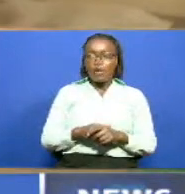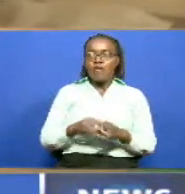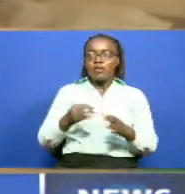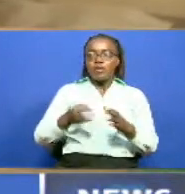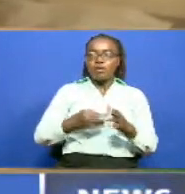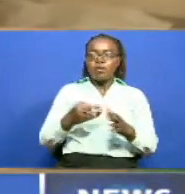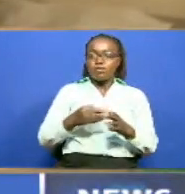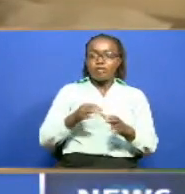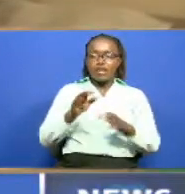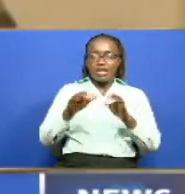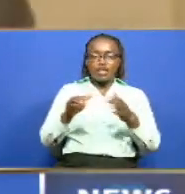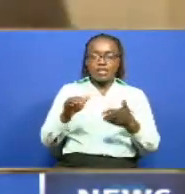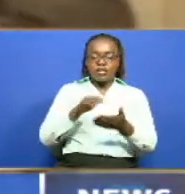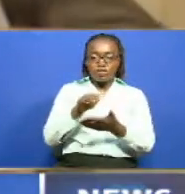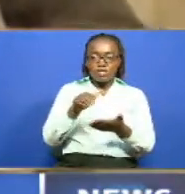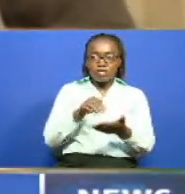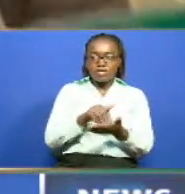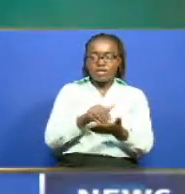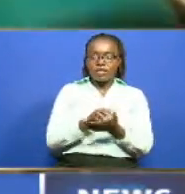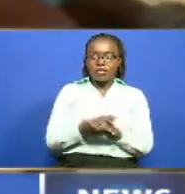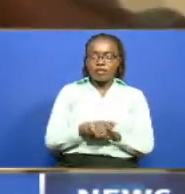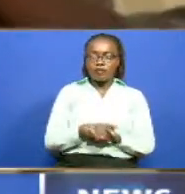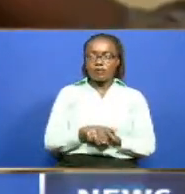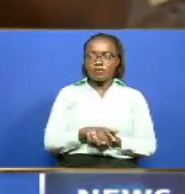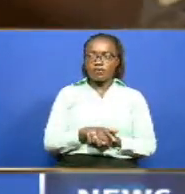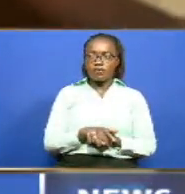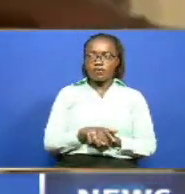Kirinyaga Agricultural Center.